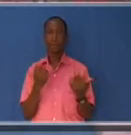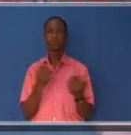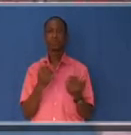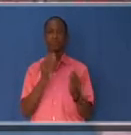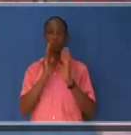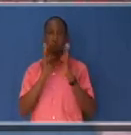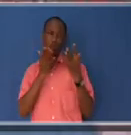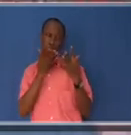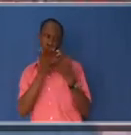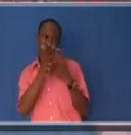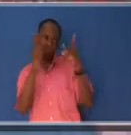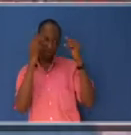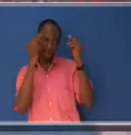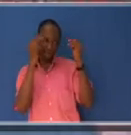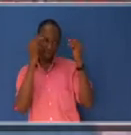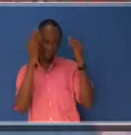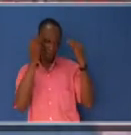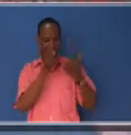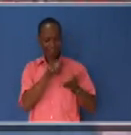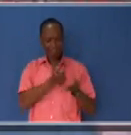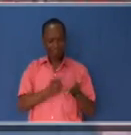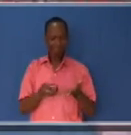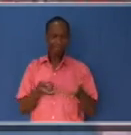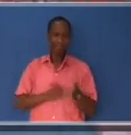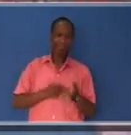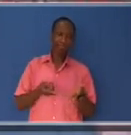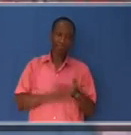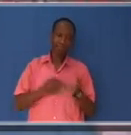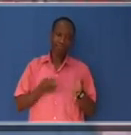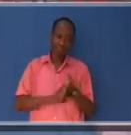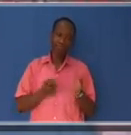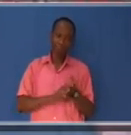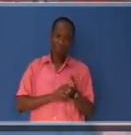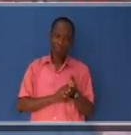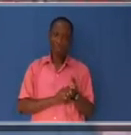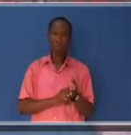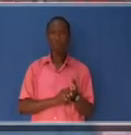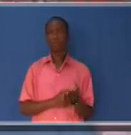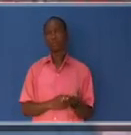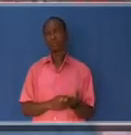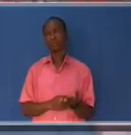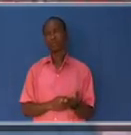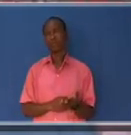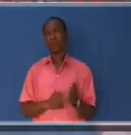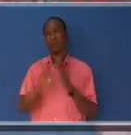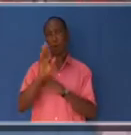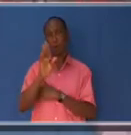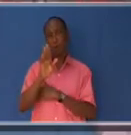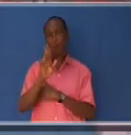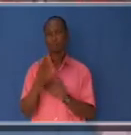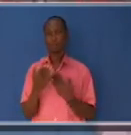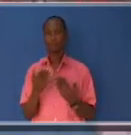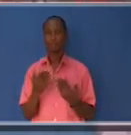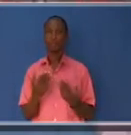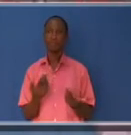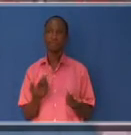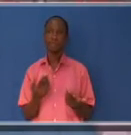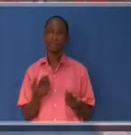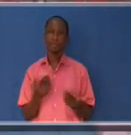Moses, and Moses wrote this scripture down, that he was going to raise up a prophet like Moses. A few weeks